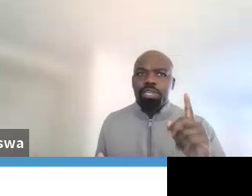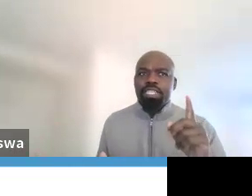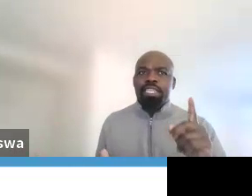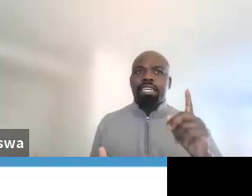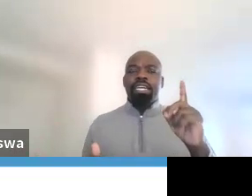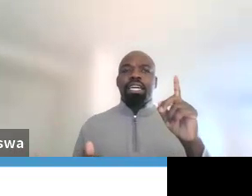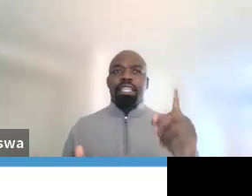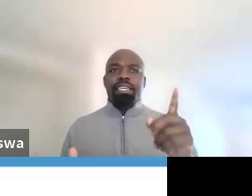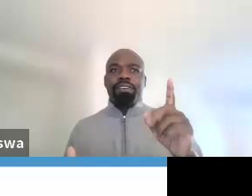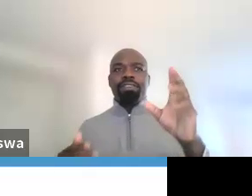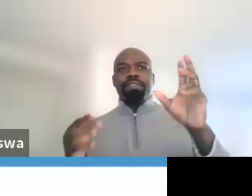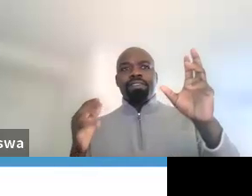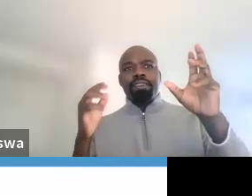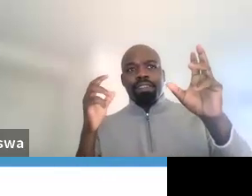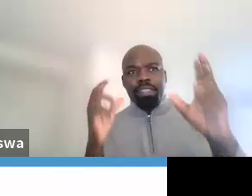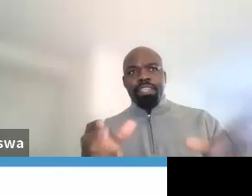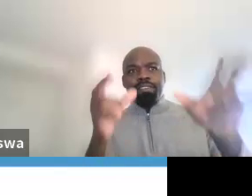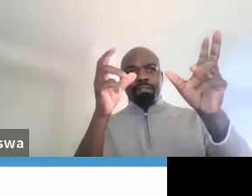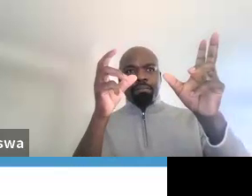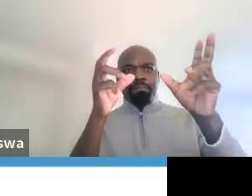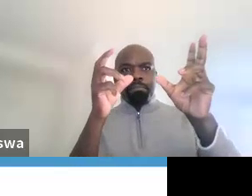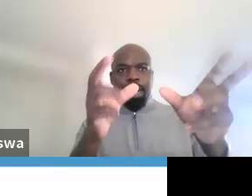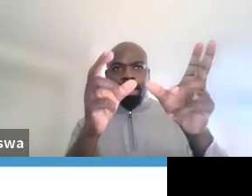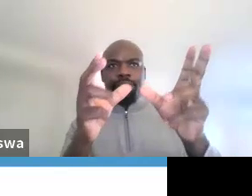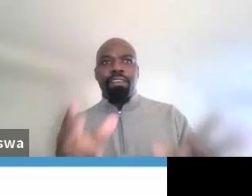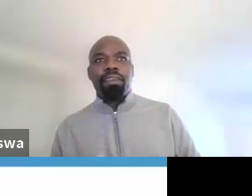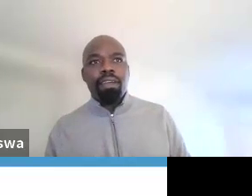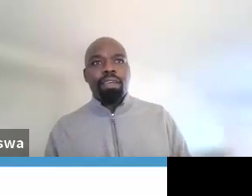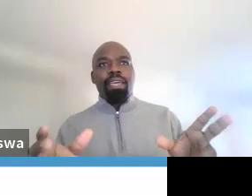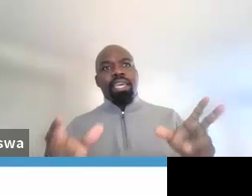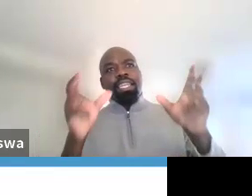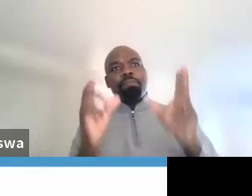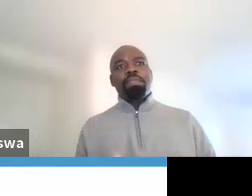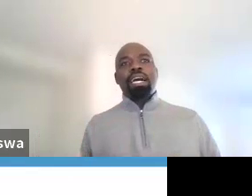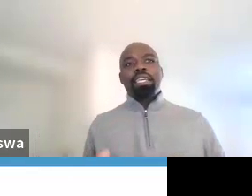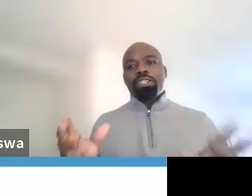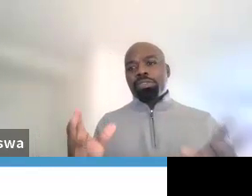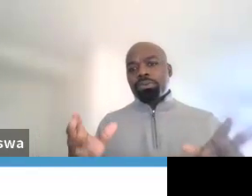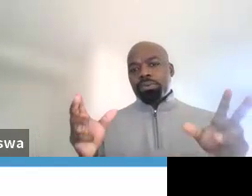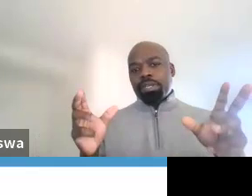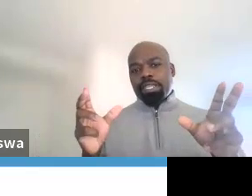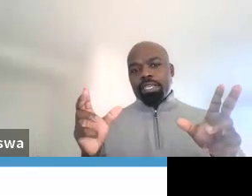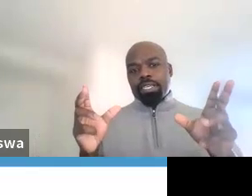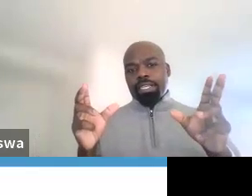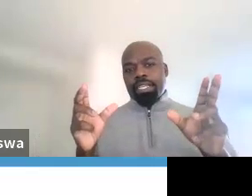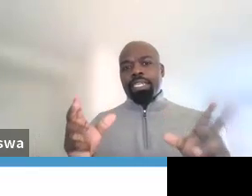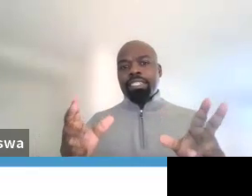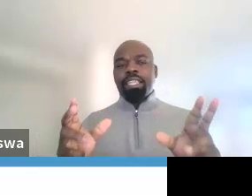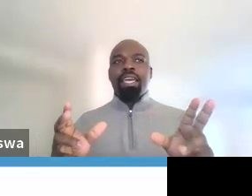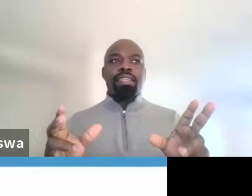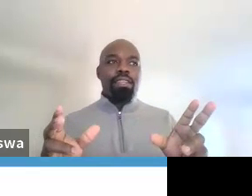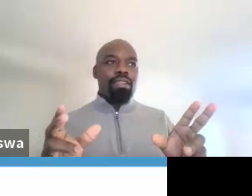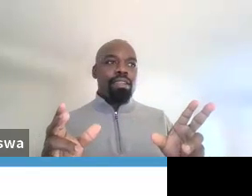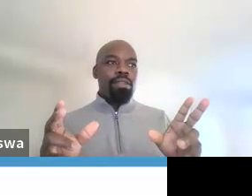please. We're going to take this to see this box here and apply it to the